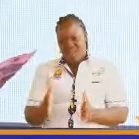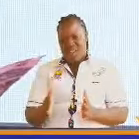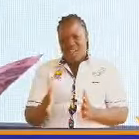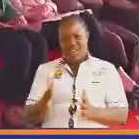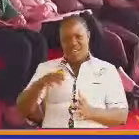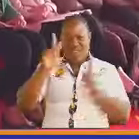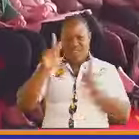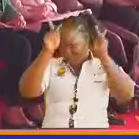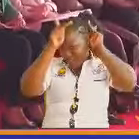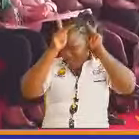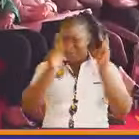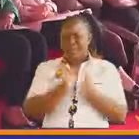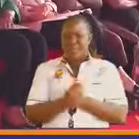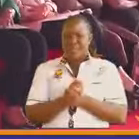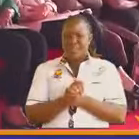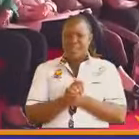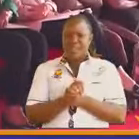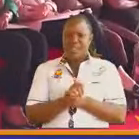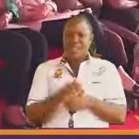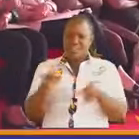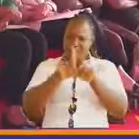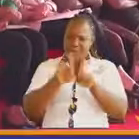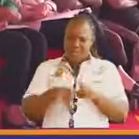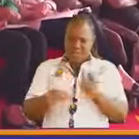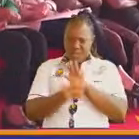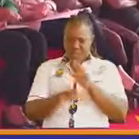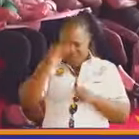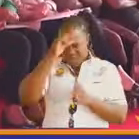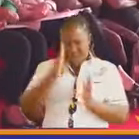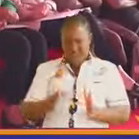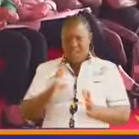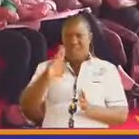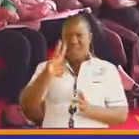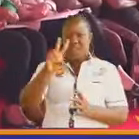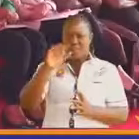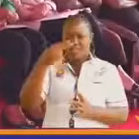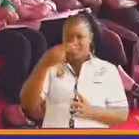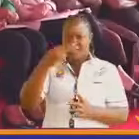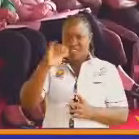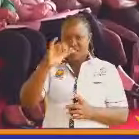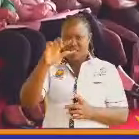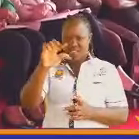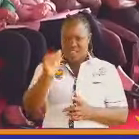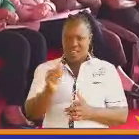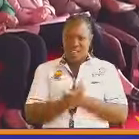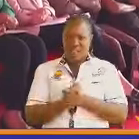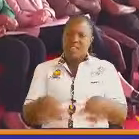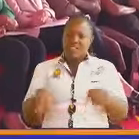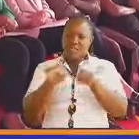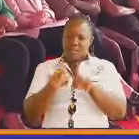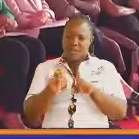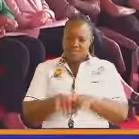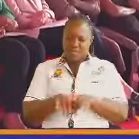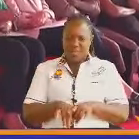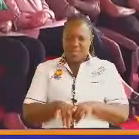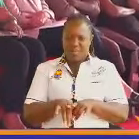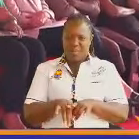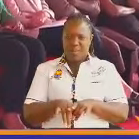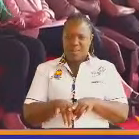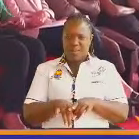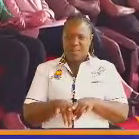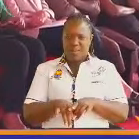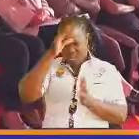Kitezo, Deputy Governor of Vihiga, is also here. Let me recognize, and Deputy Governor of Bomet is also